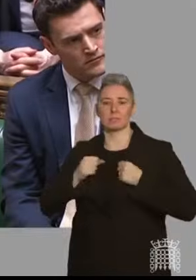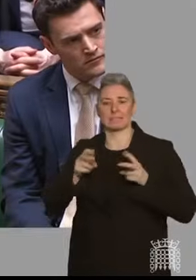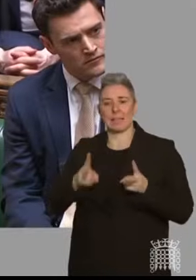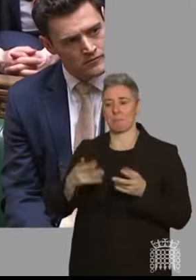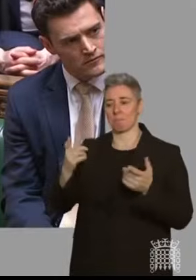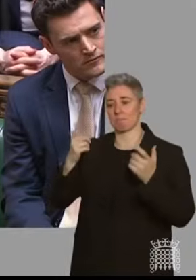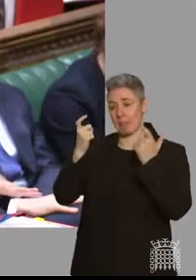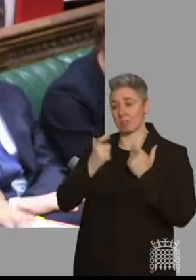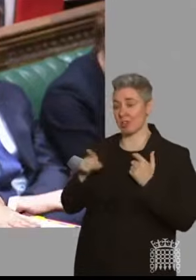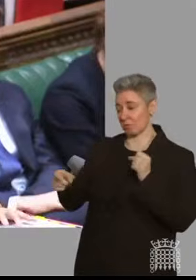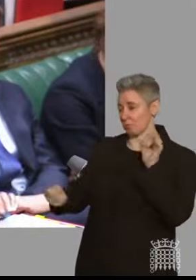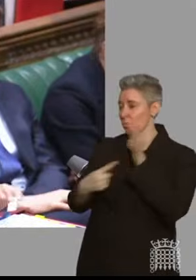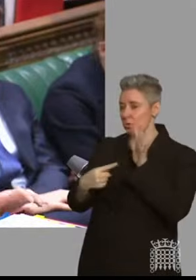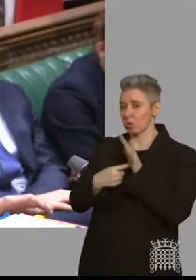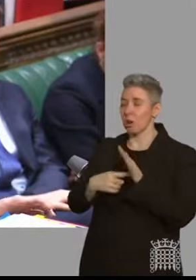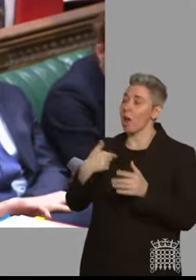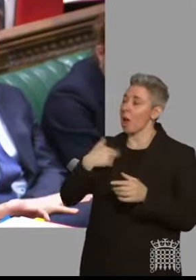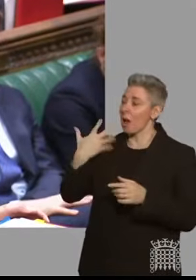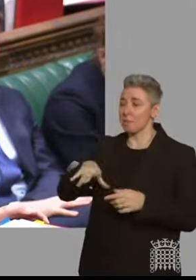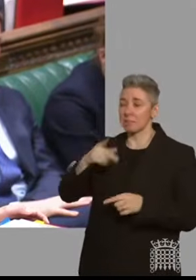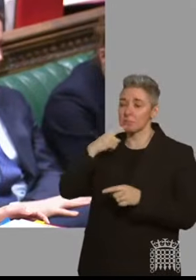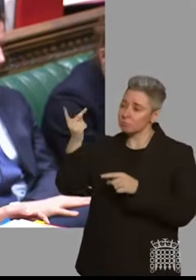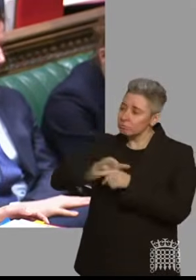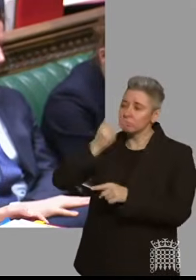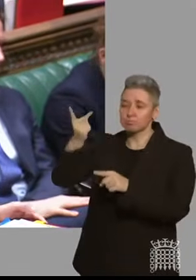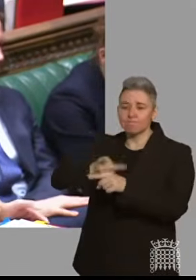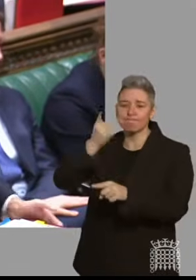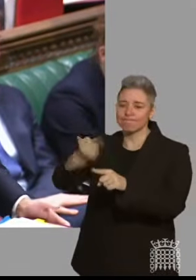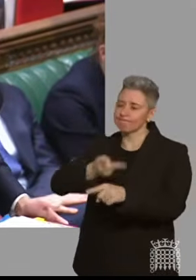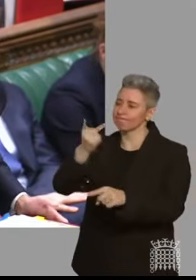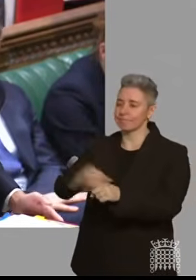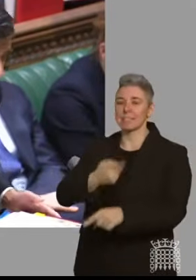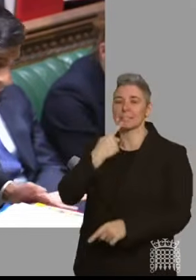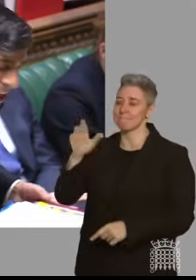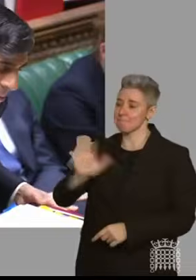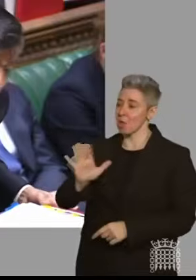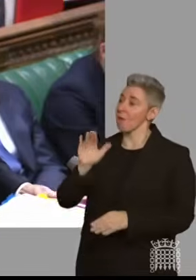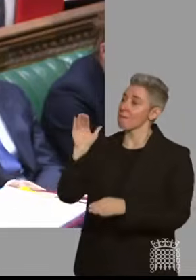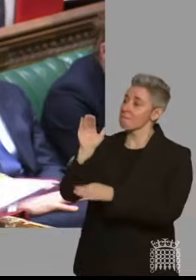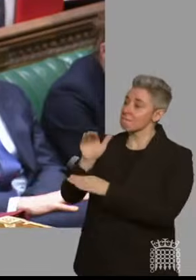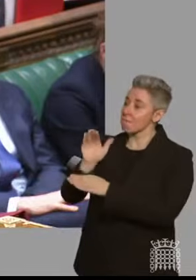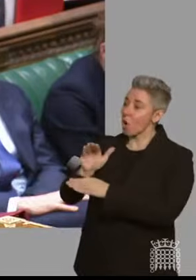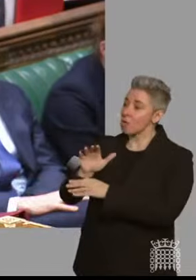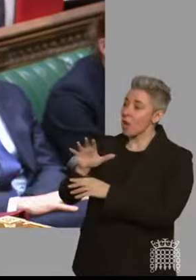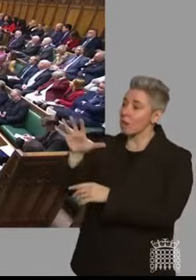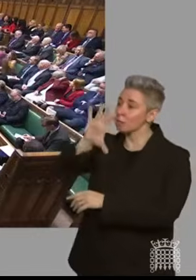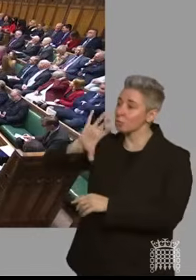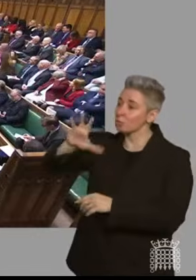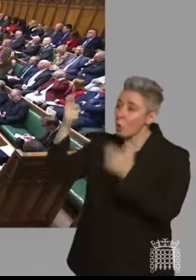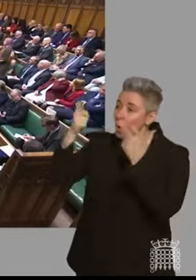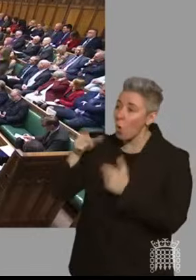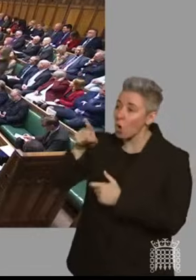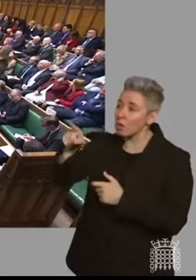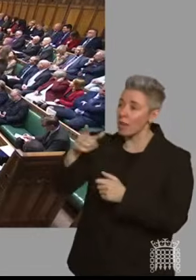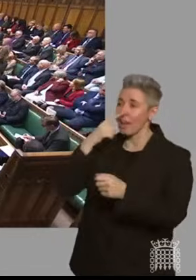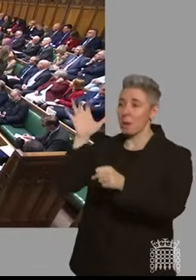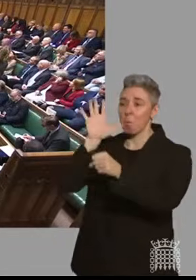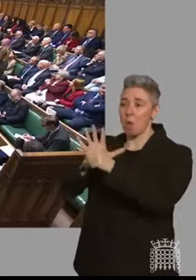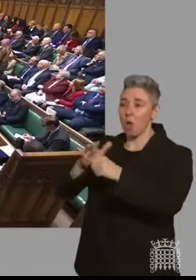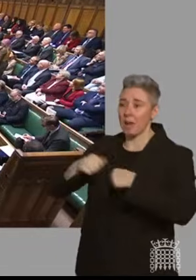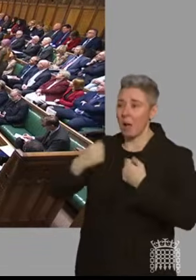that I will not let a foreign court block our ability to send people to Rwanda when the time comes. Roberts.